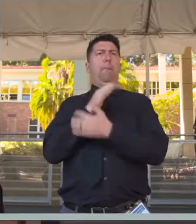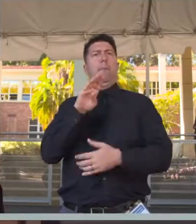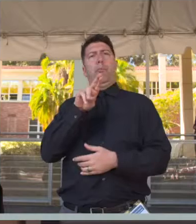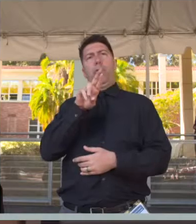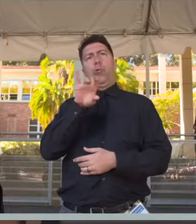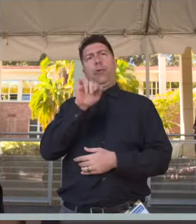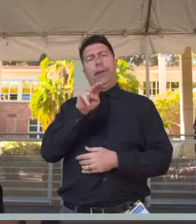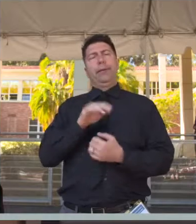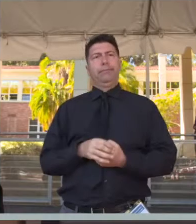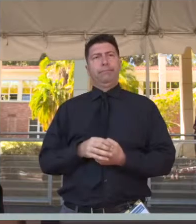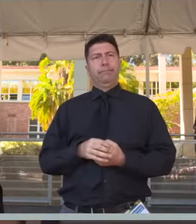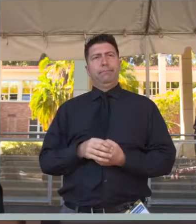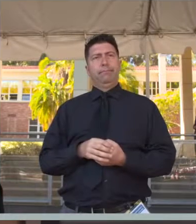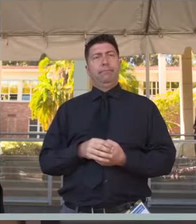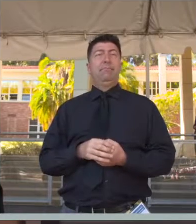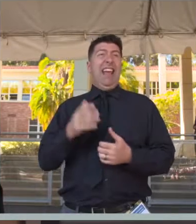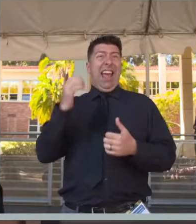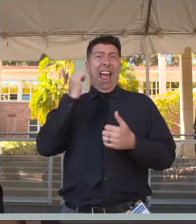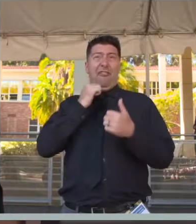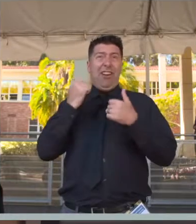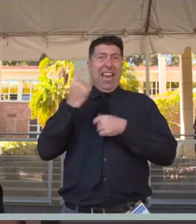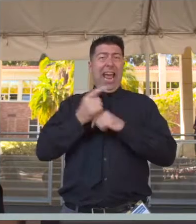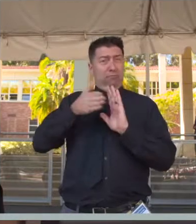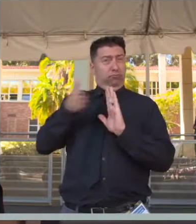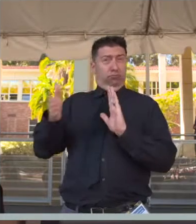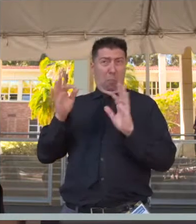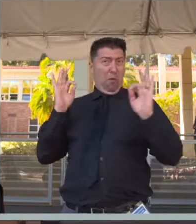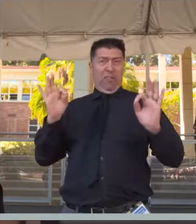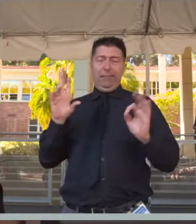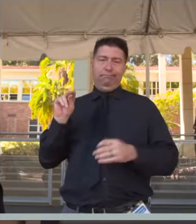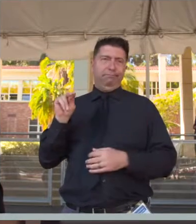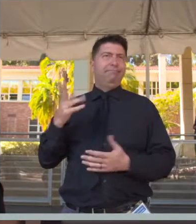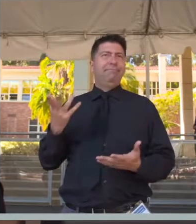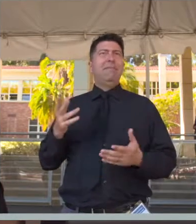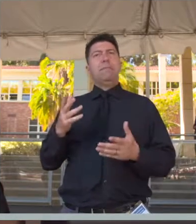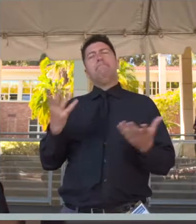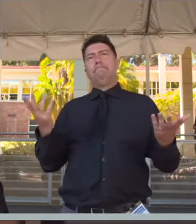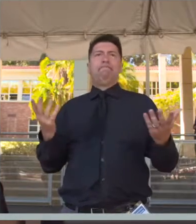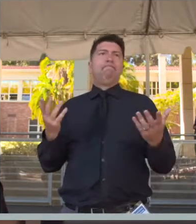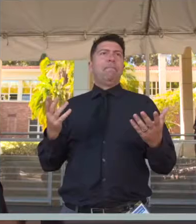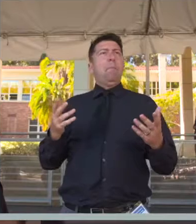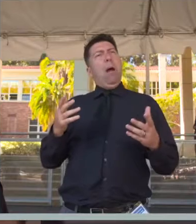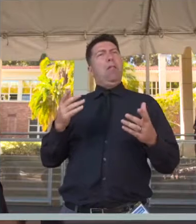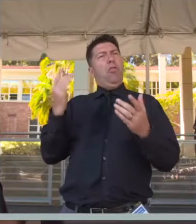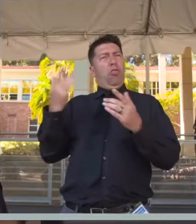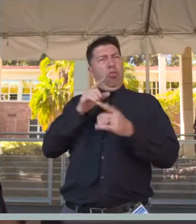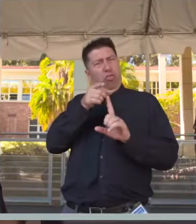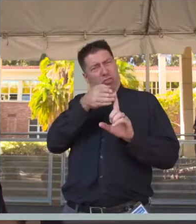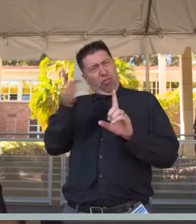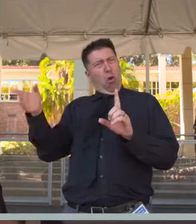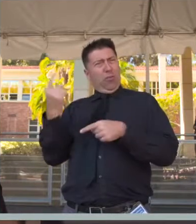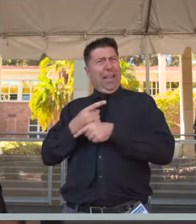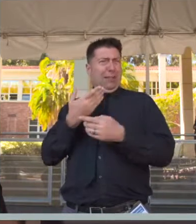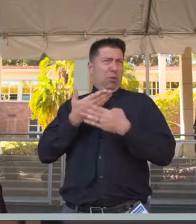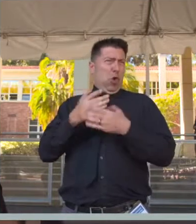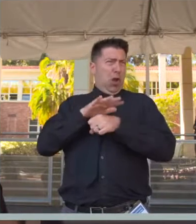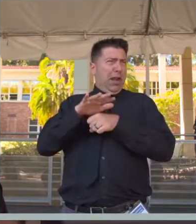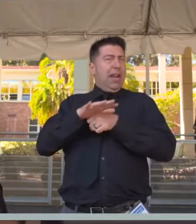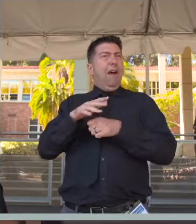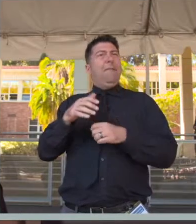Every day ahead of you might not be perfect. However, enough of them will be as perfect as they need to be, because each one comes